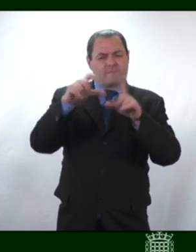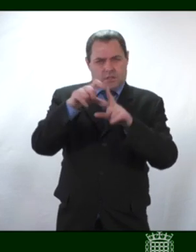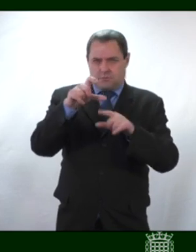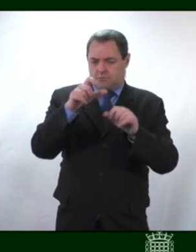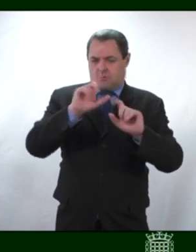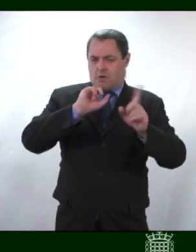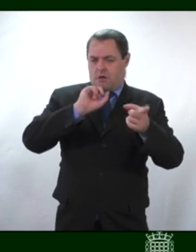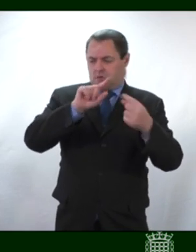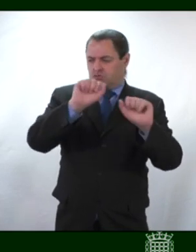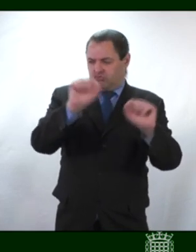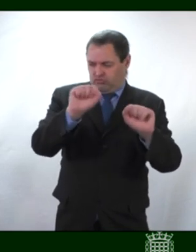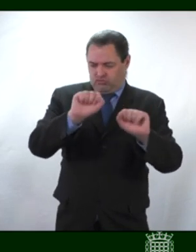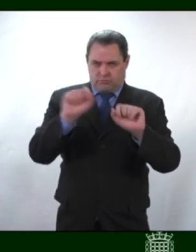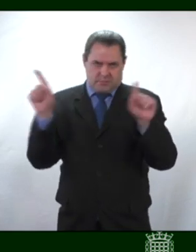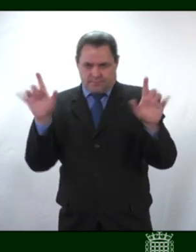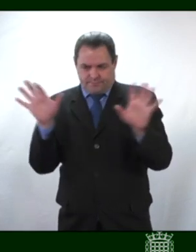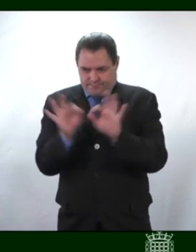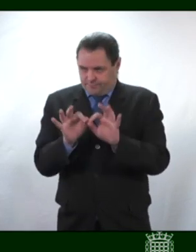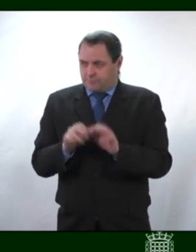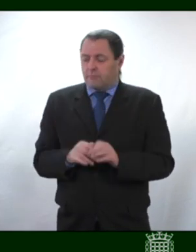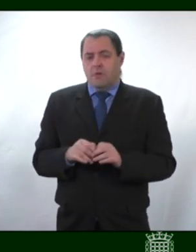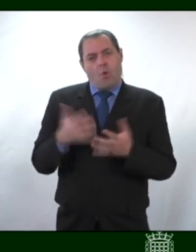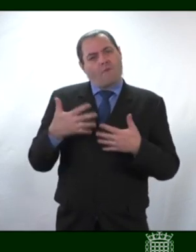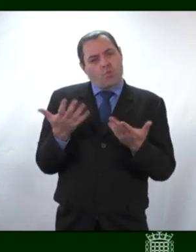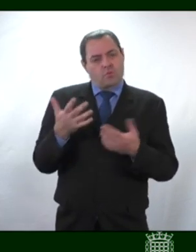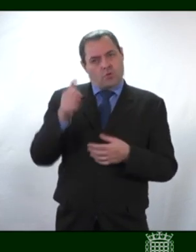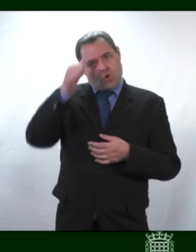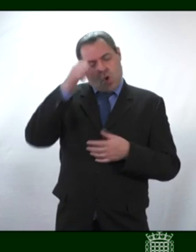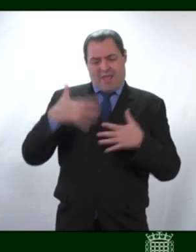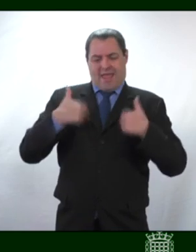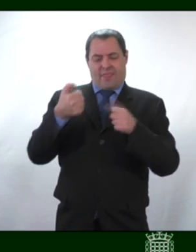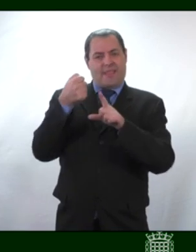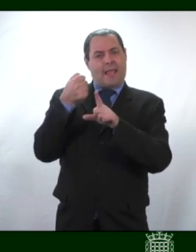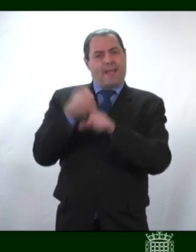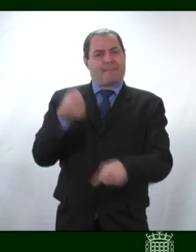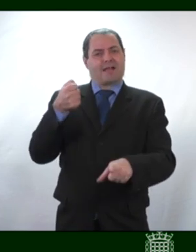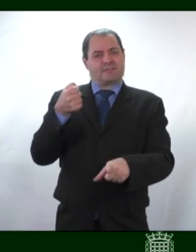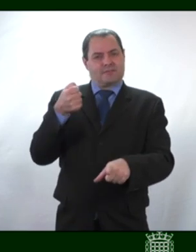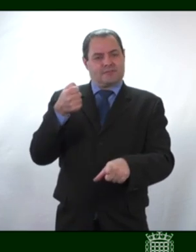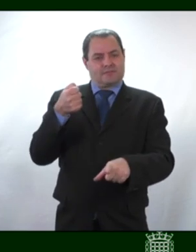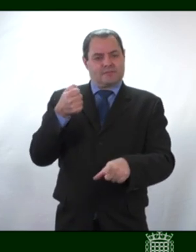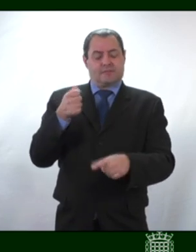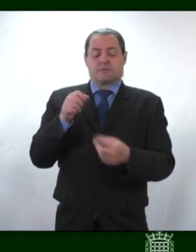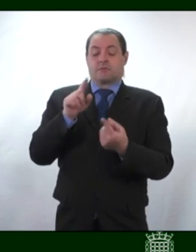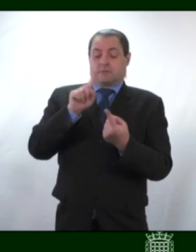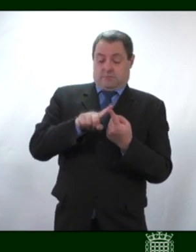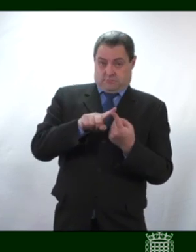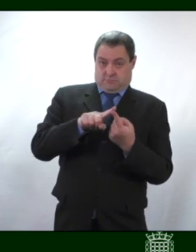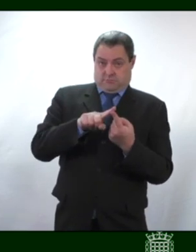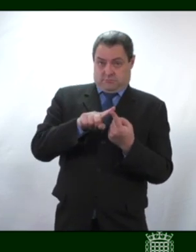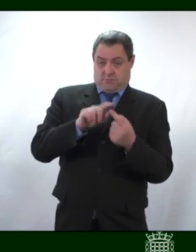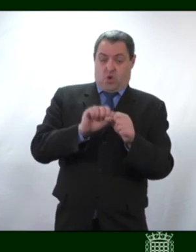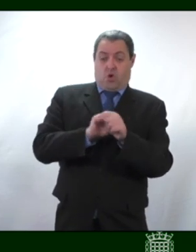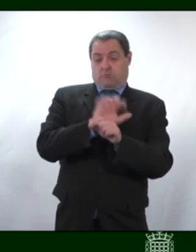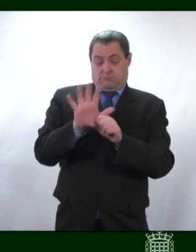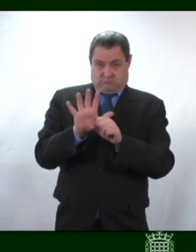answer. Of course we take into account the health impacts, the overall health impacts, both of COVID, direct